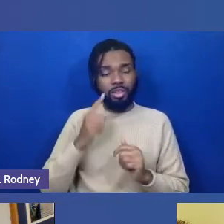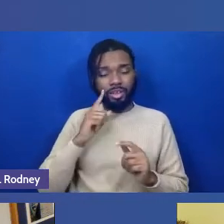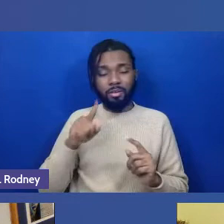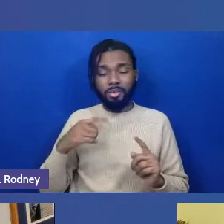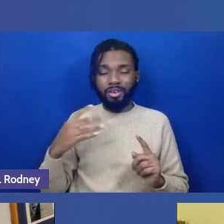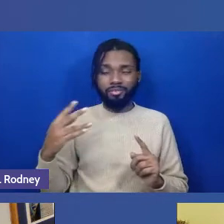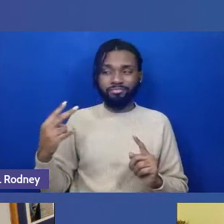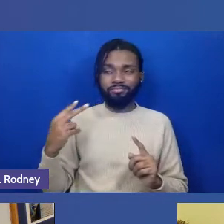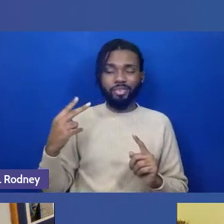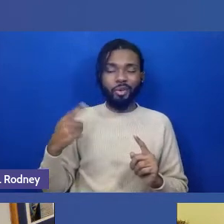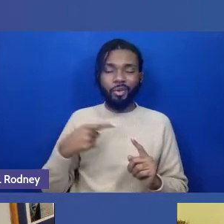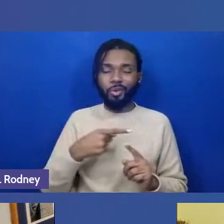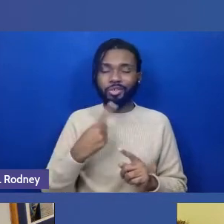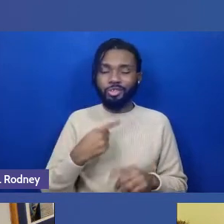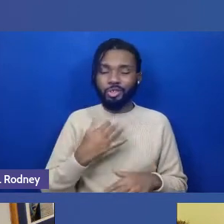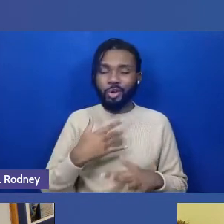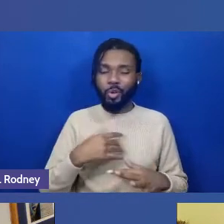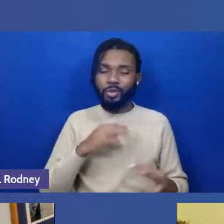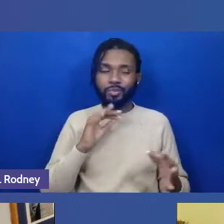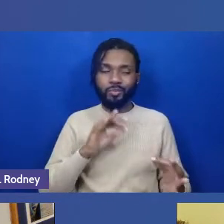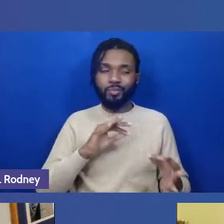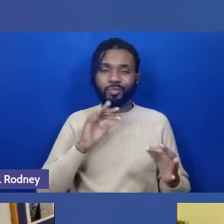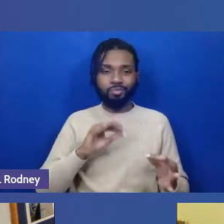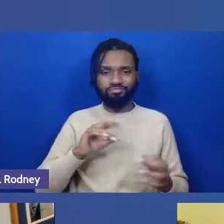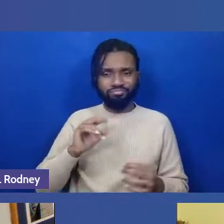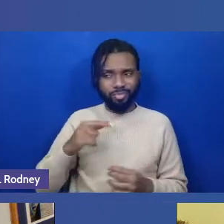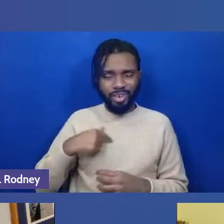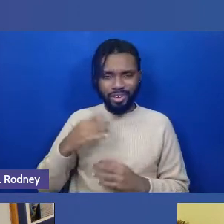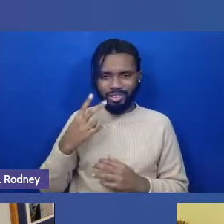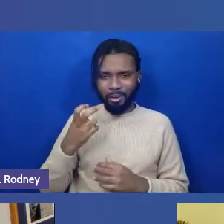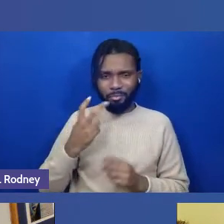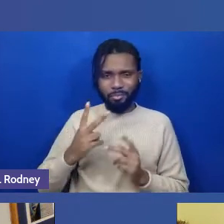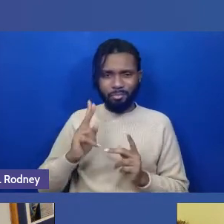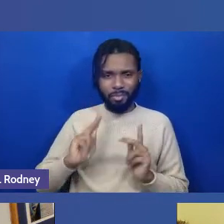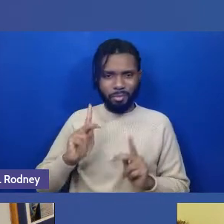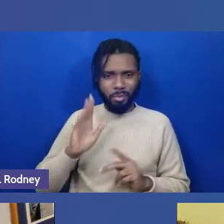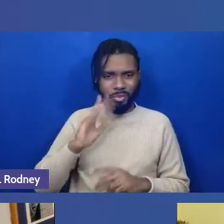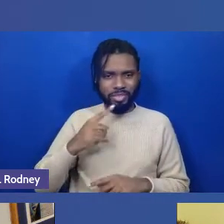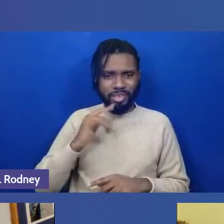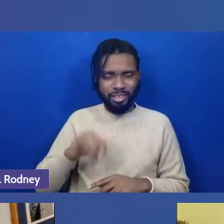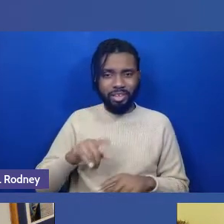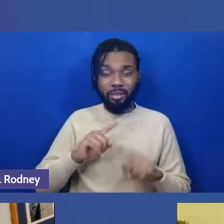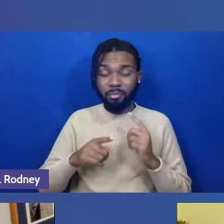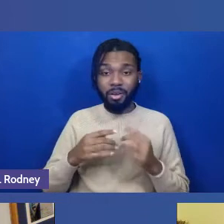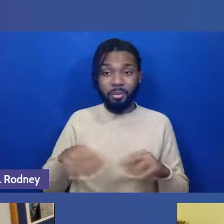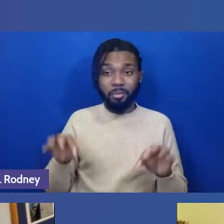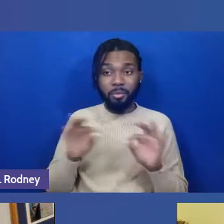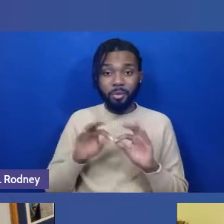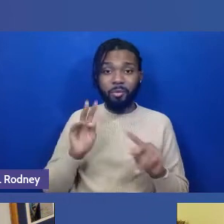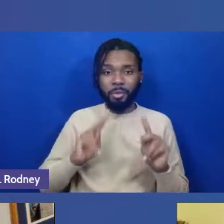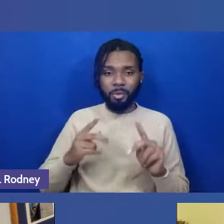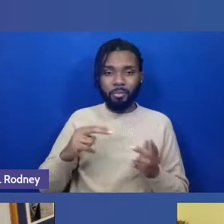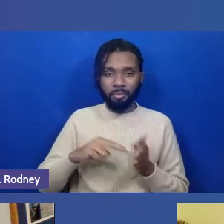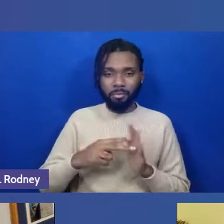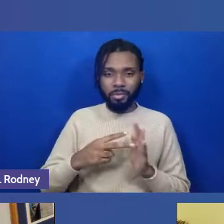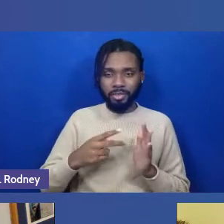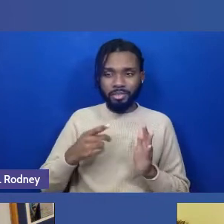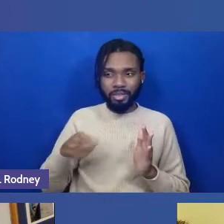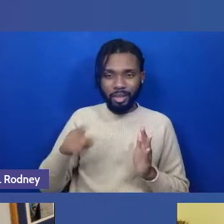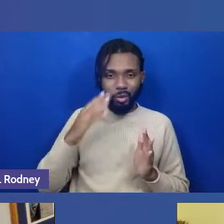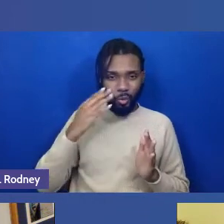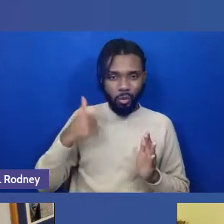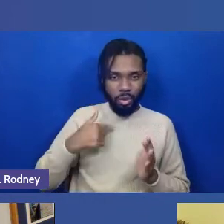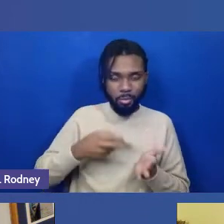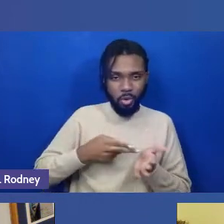one is gonna say that. I don't think so. But they know that I'm always honest, right? And that actually means a lot more because that